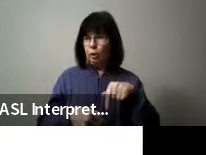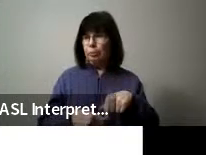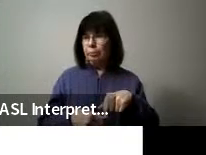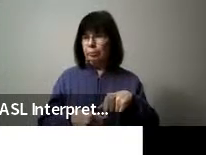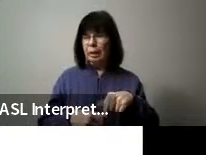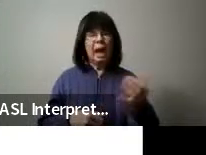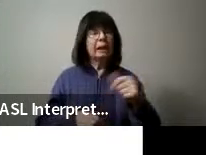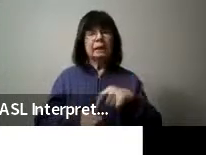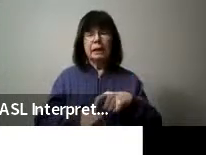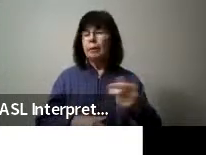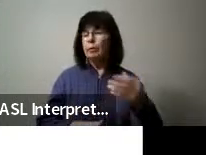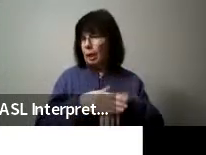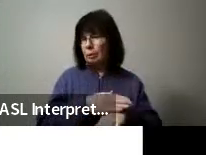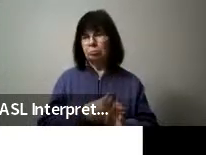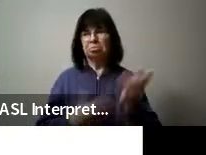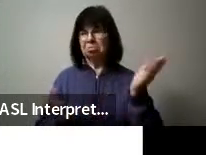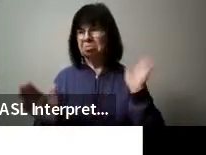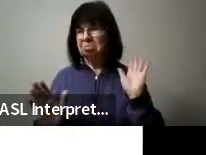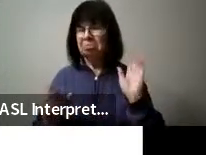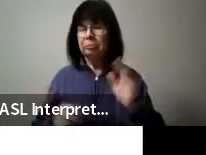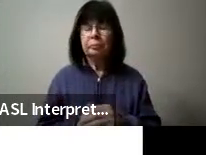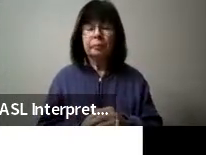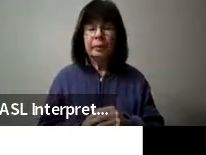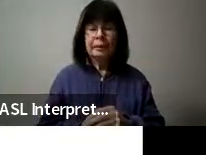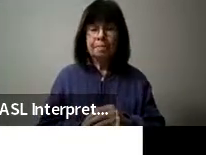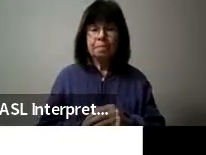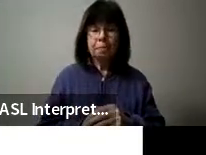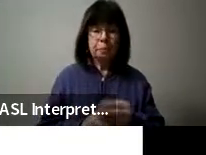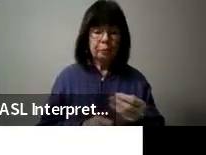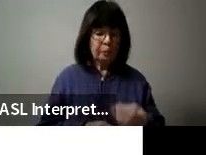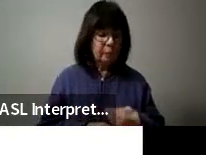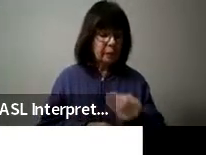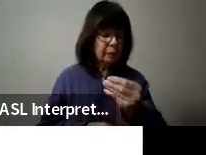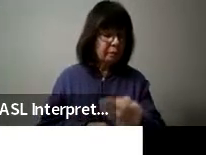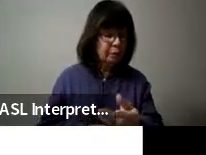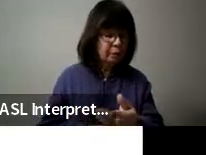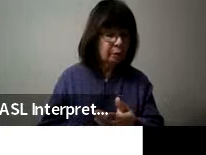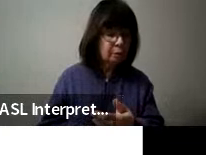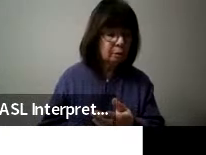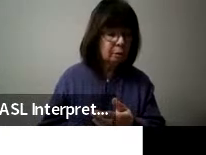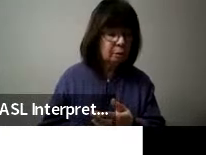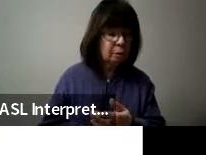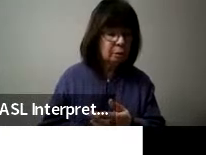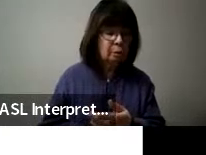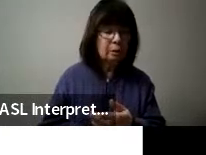time. So I'll give us about